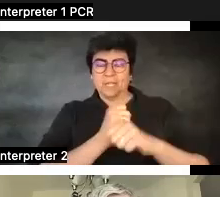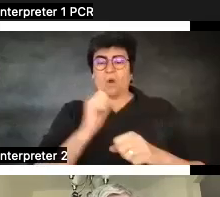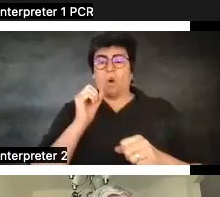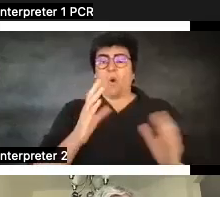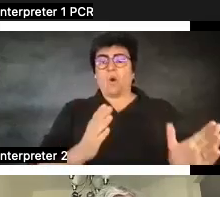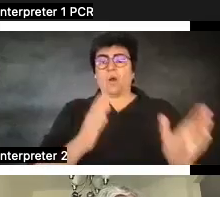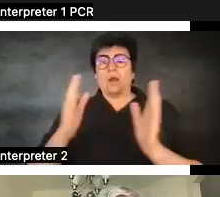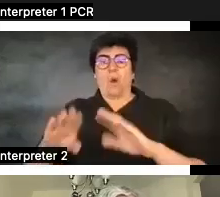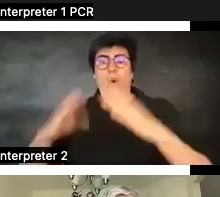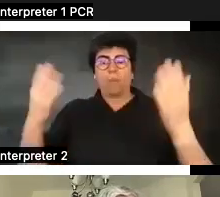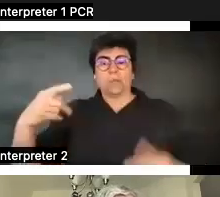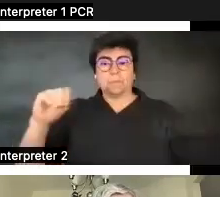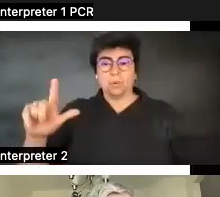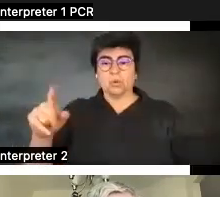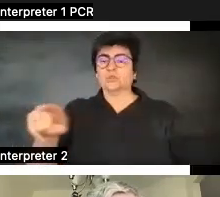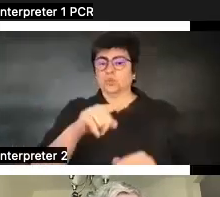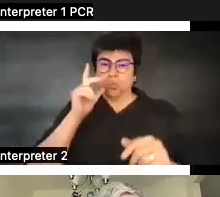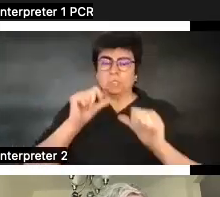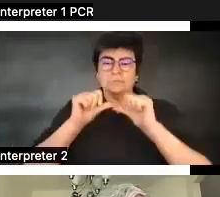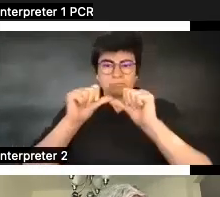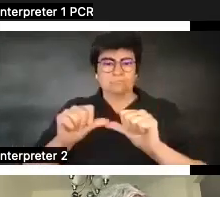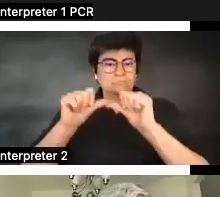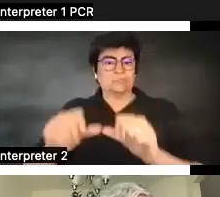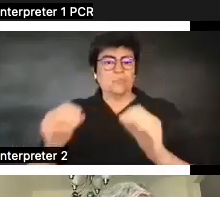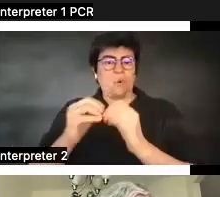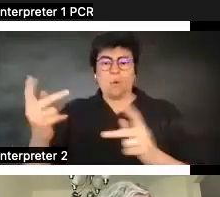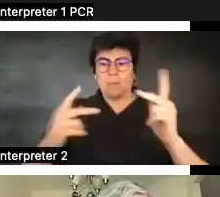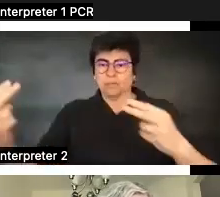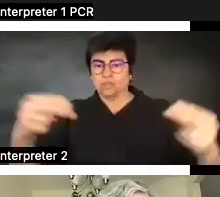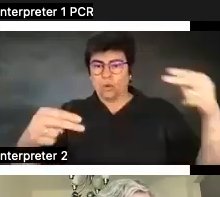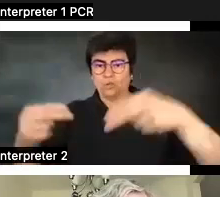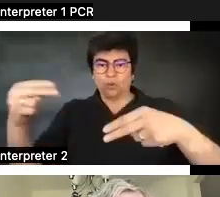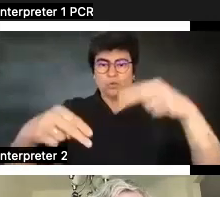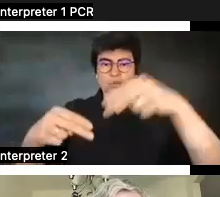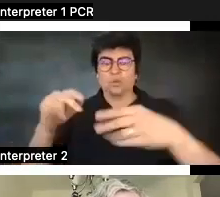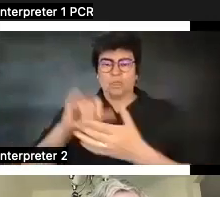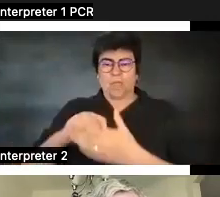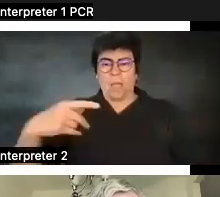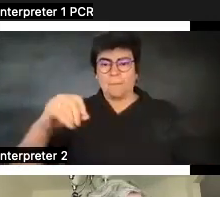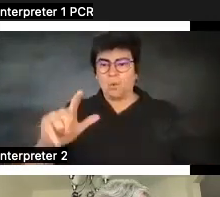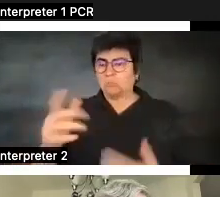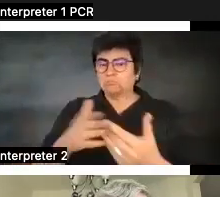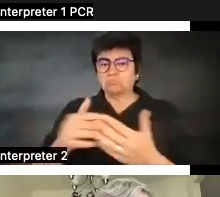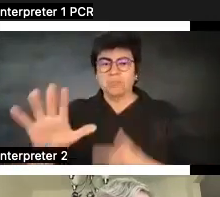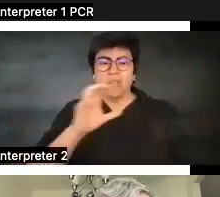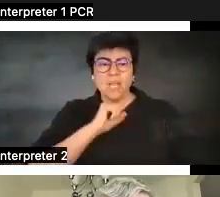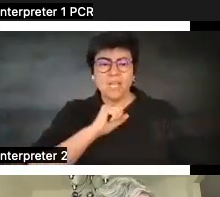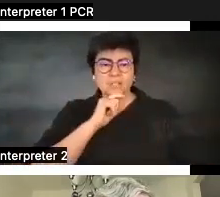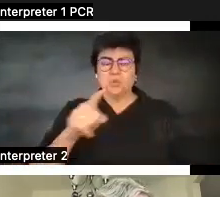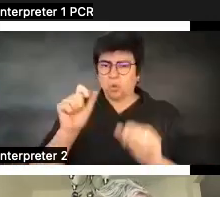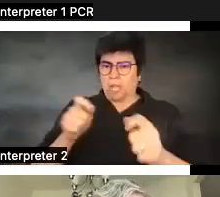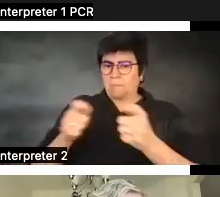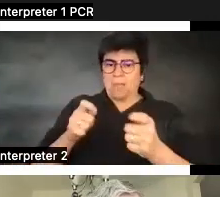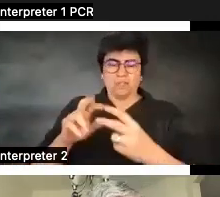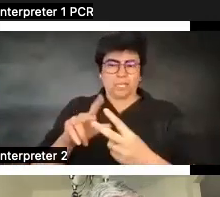open pool where you continue to have more and more people join the pool, regardless of their age. You can manage it either